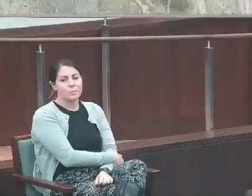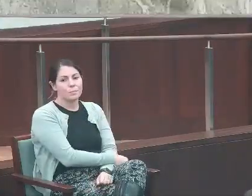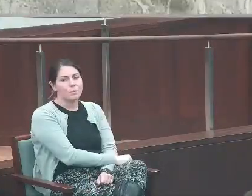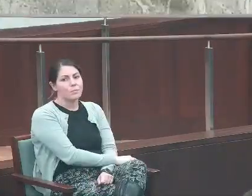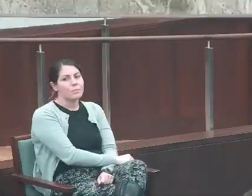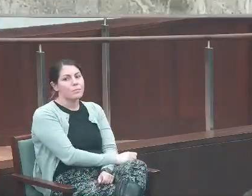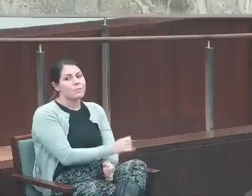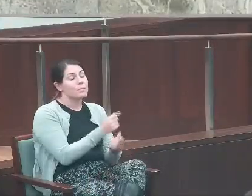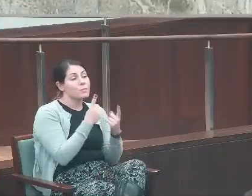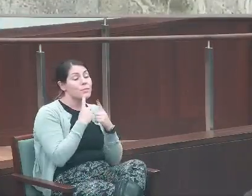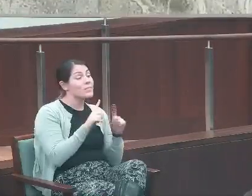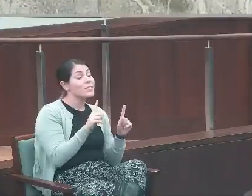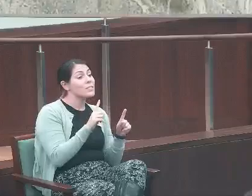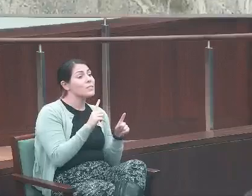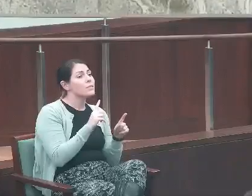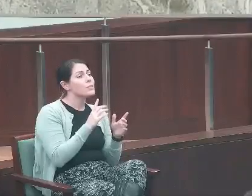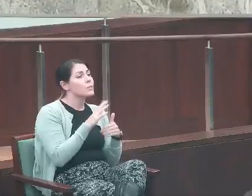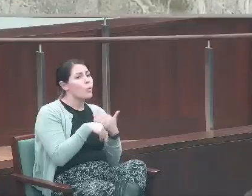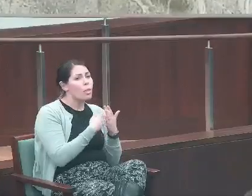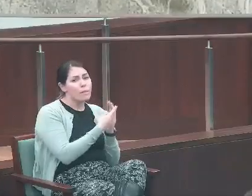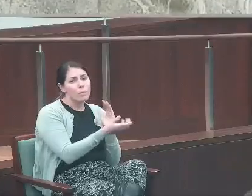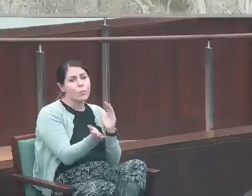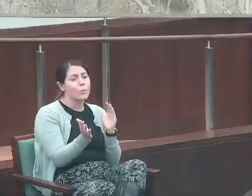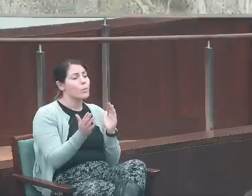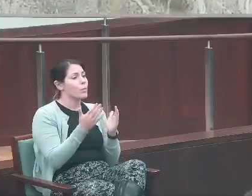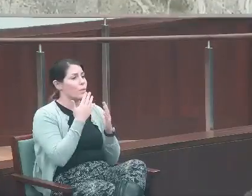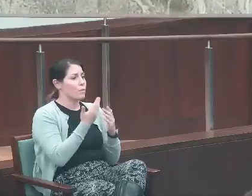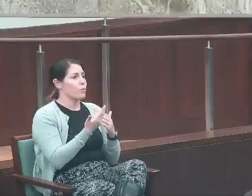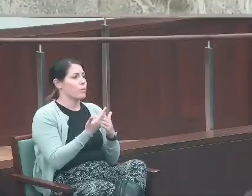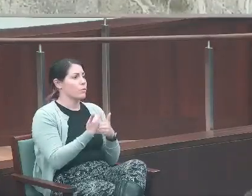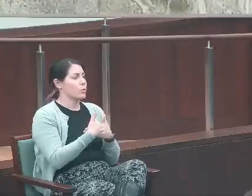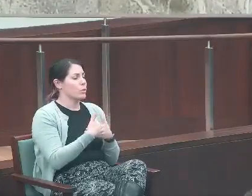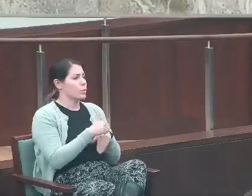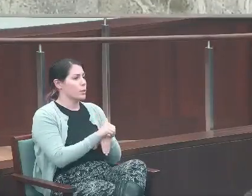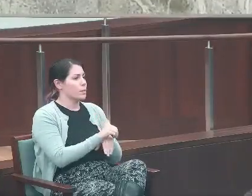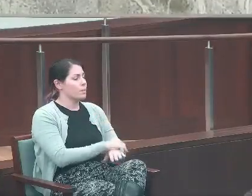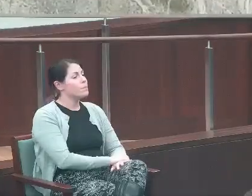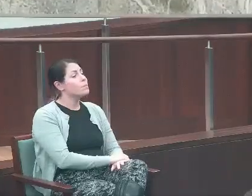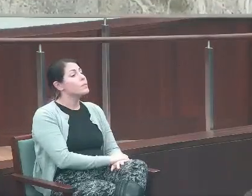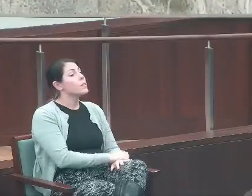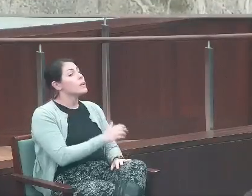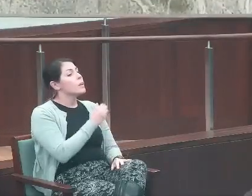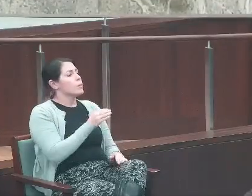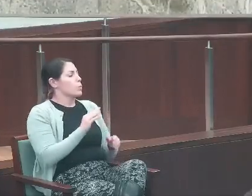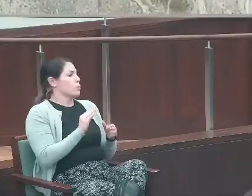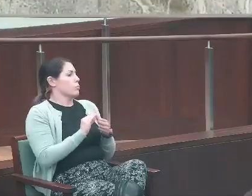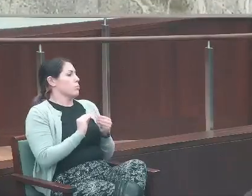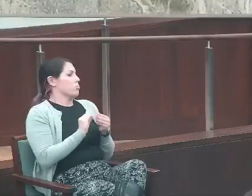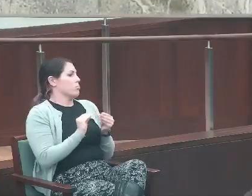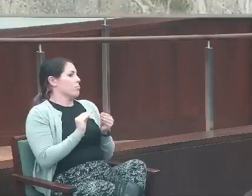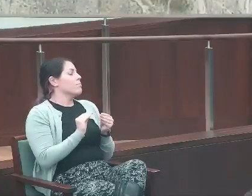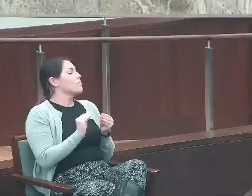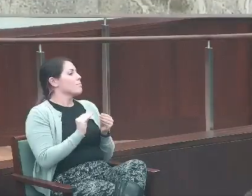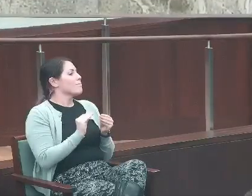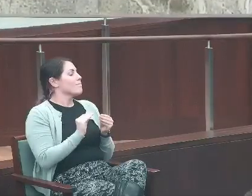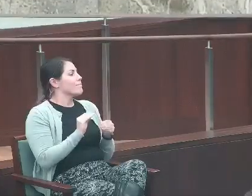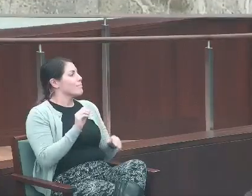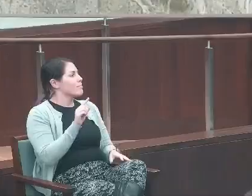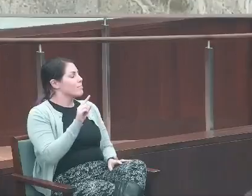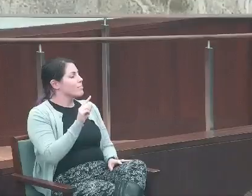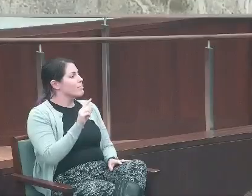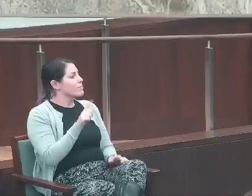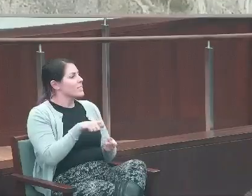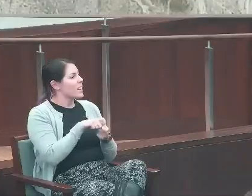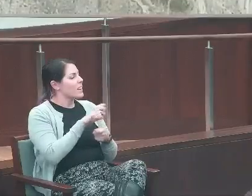And finally, to all of you, thank you for coming tonight. And now a few words. Exactly